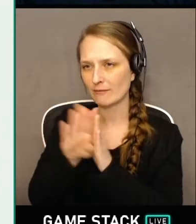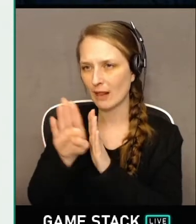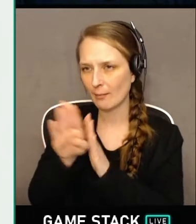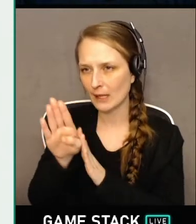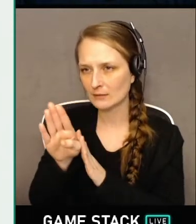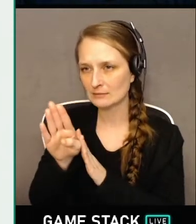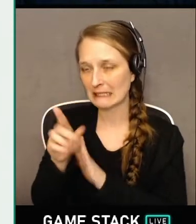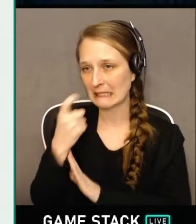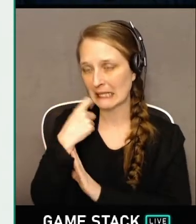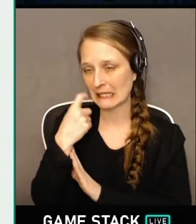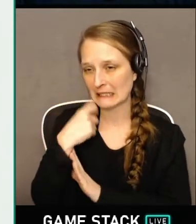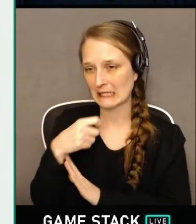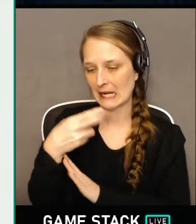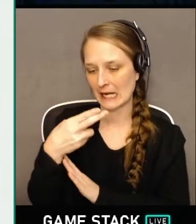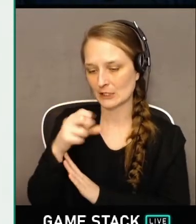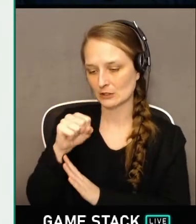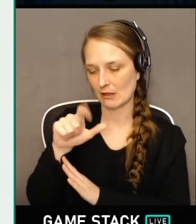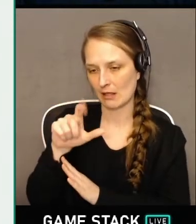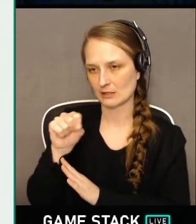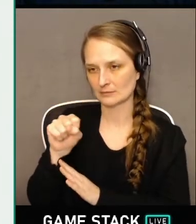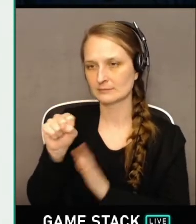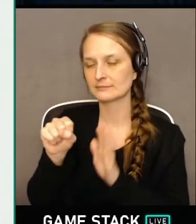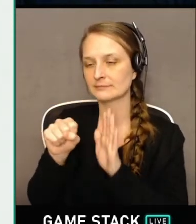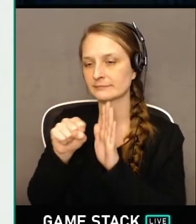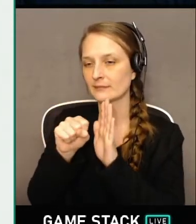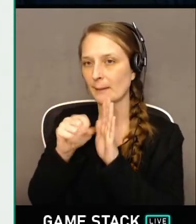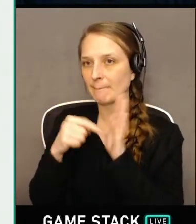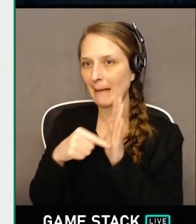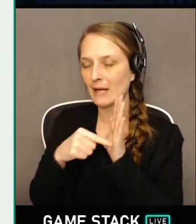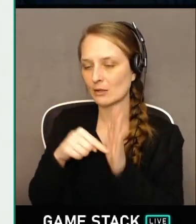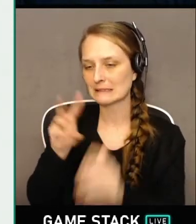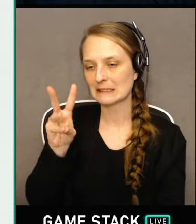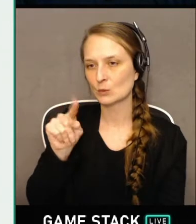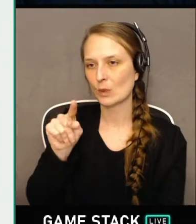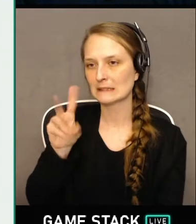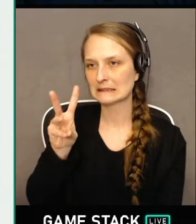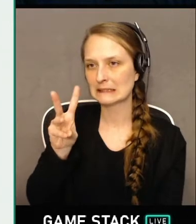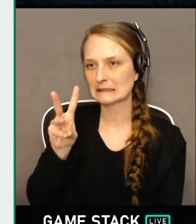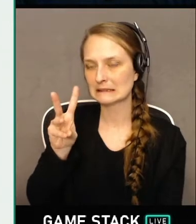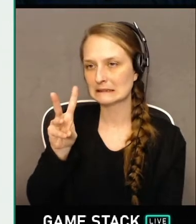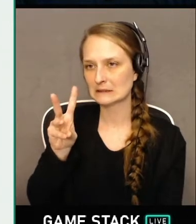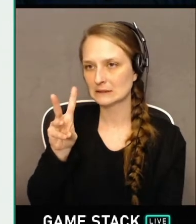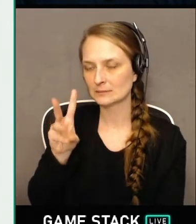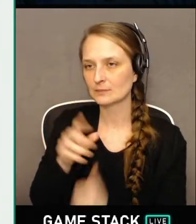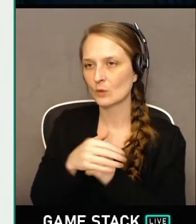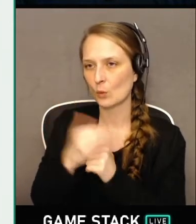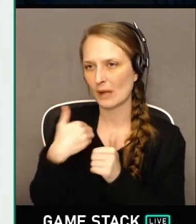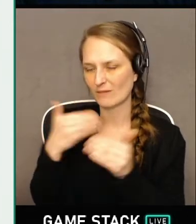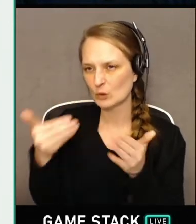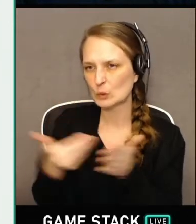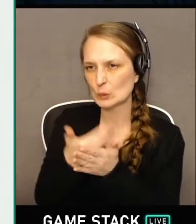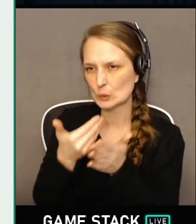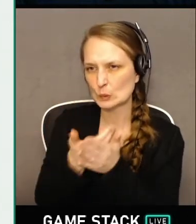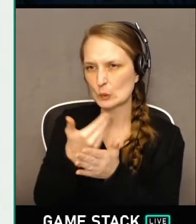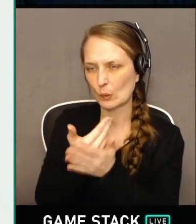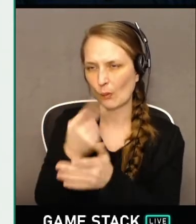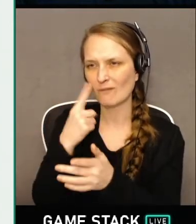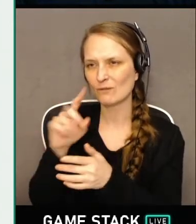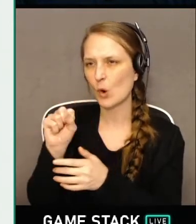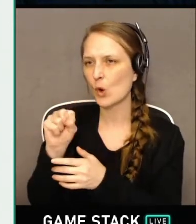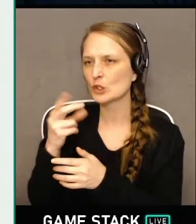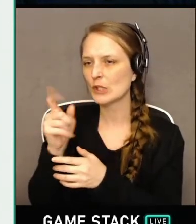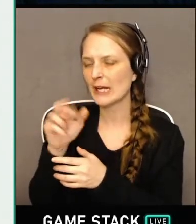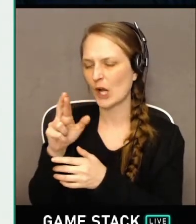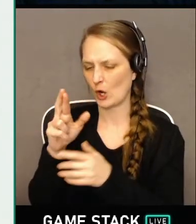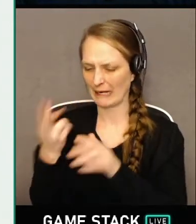latest HLSL shader model 6.6, we introduced a series of new intrinsics to grant shader developers increased